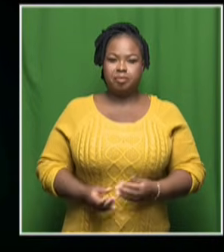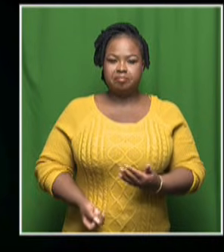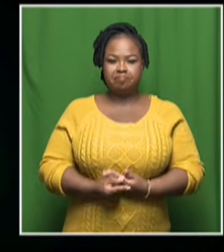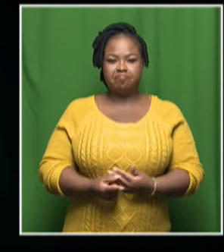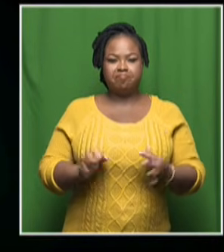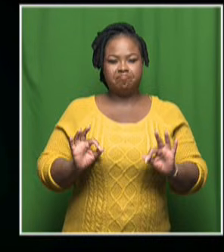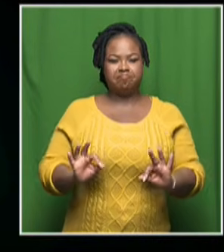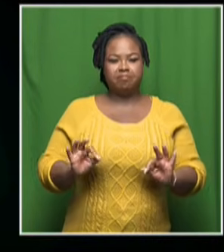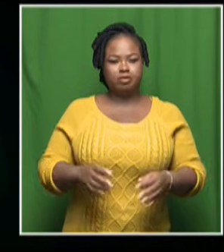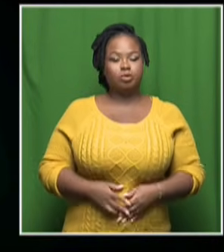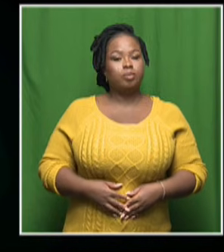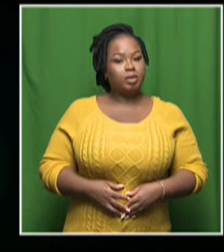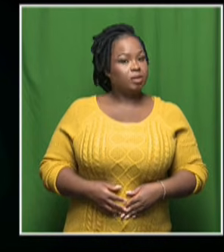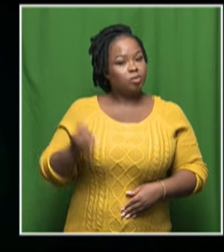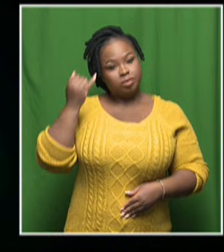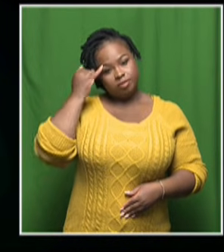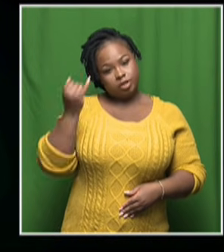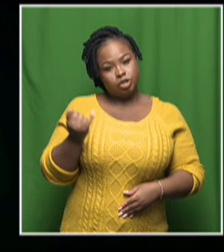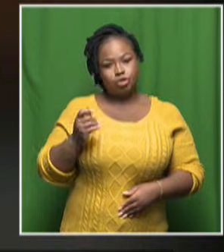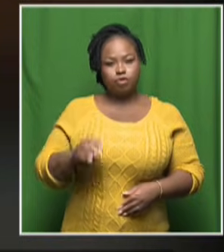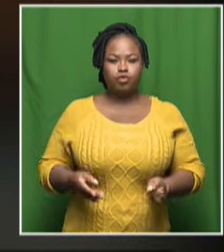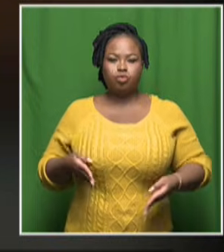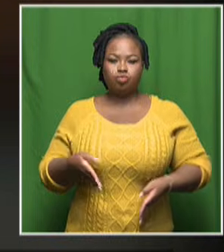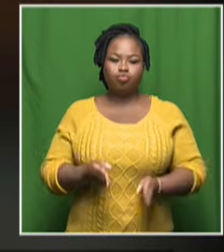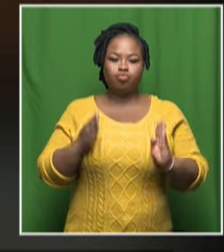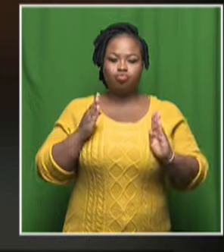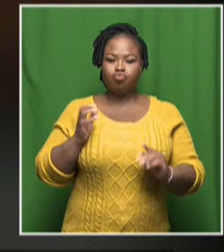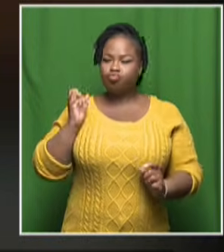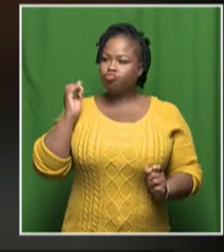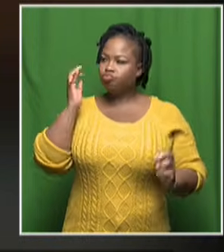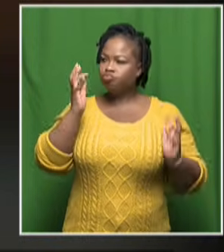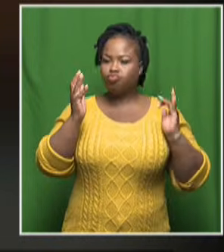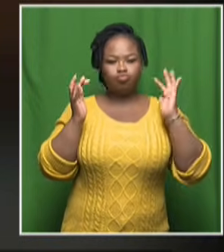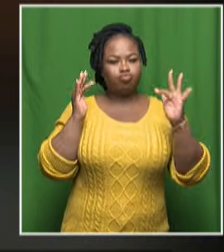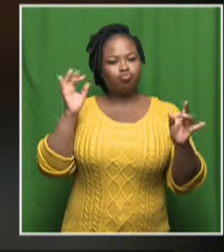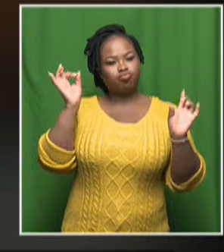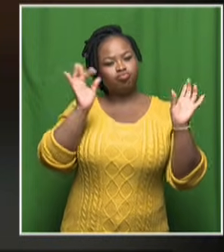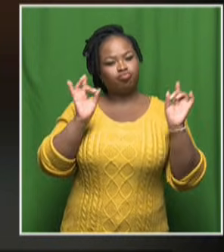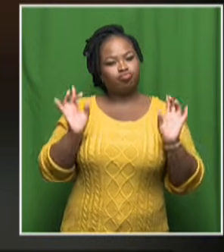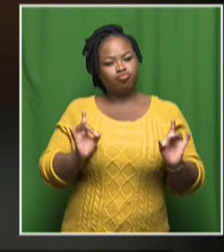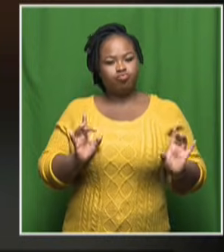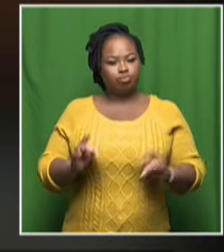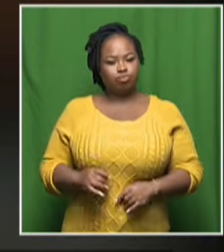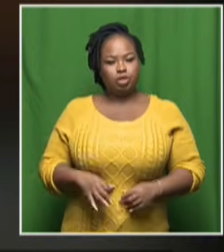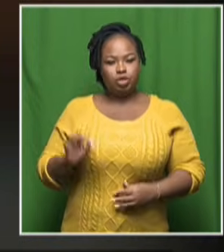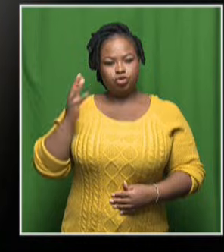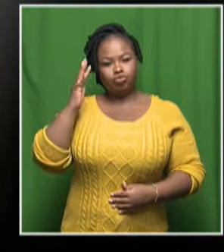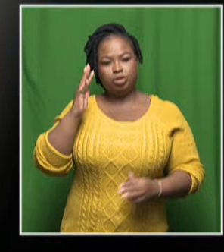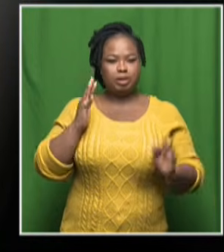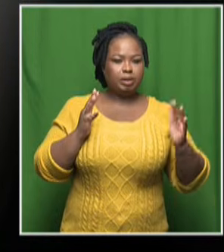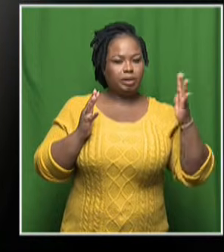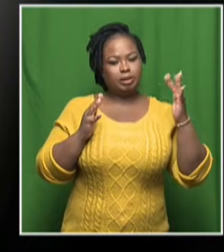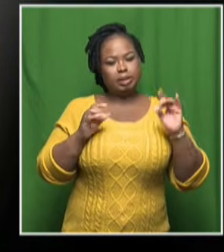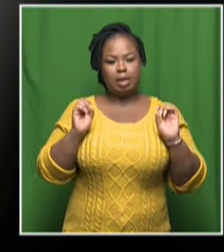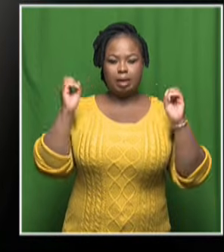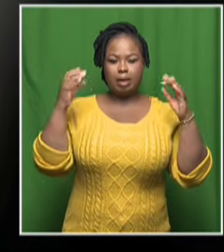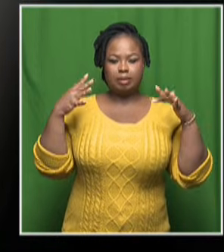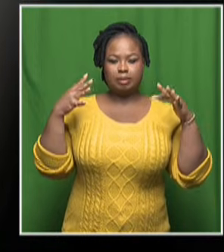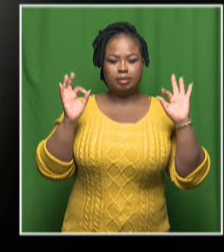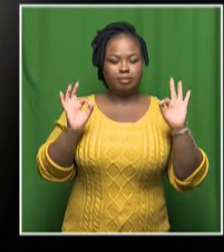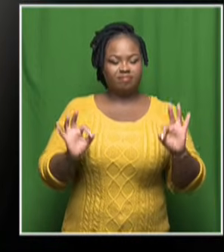an unforgettable finale. So imagine strolling through pathways adorned with life-size illuminated animals, sparkling trees, immersive light